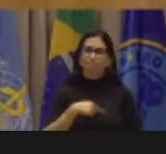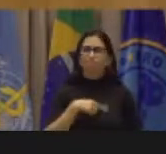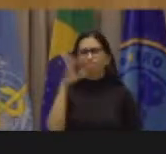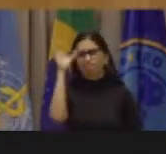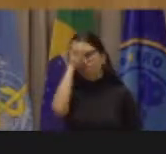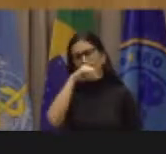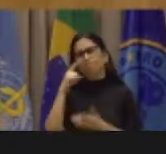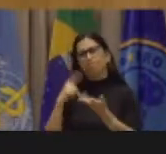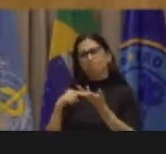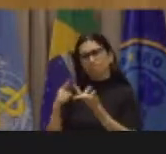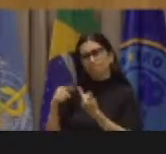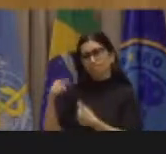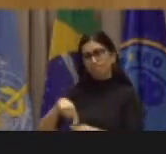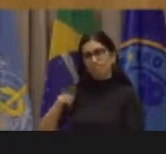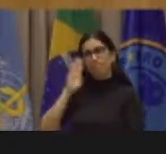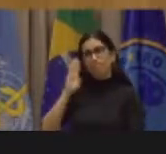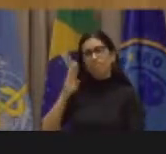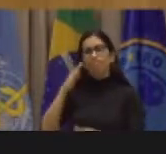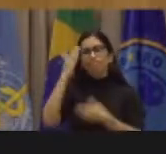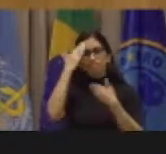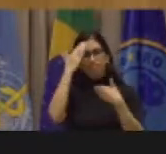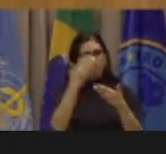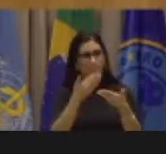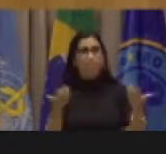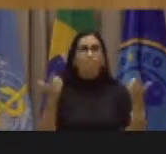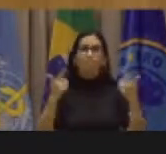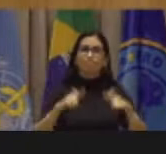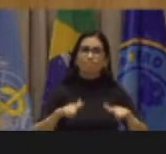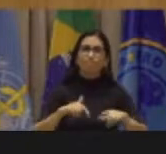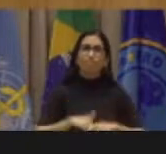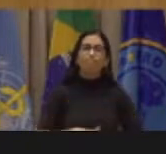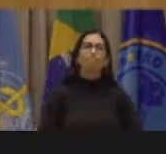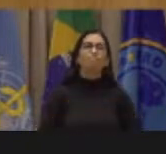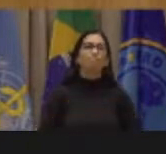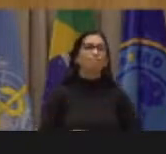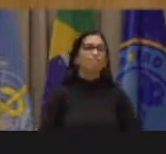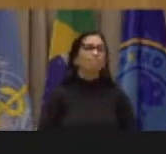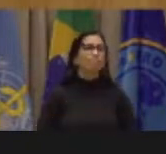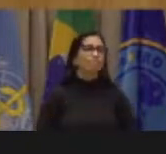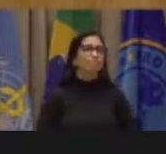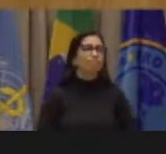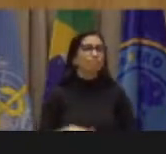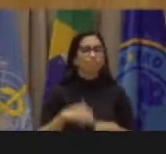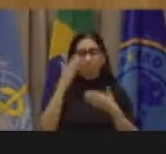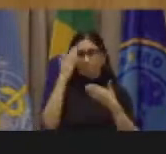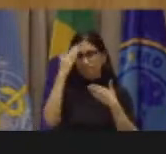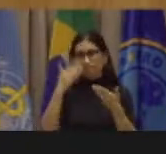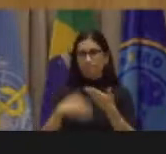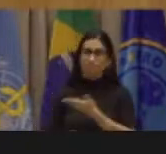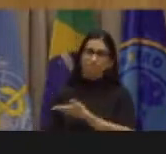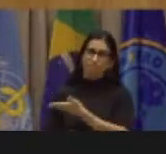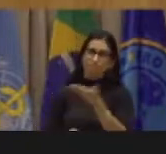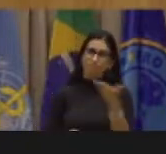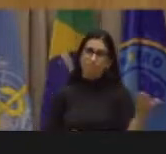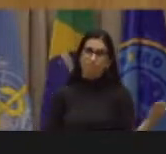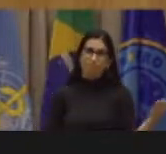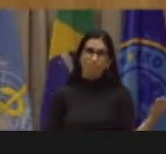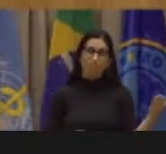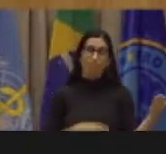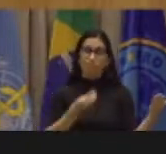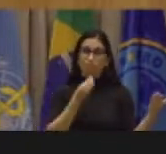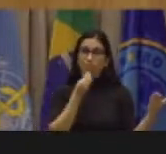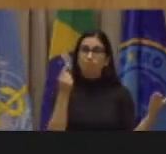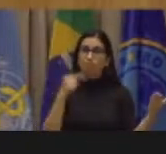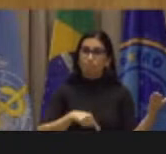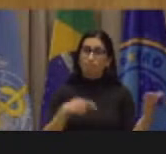many learnings. These were the main ones. I would like to thank you once again. Thank you for